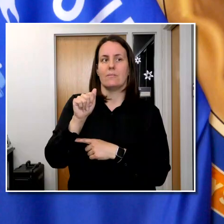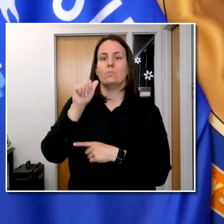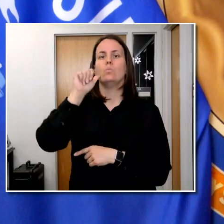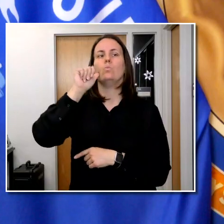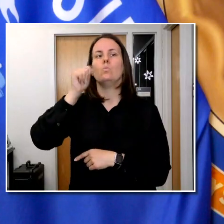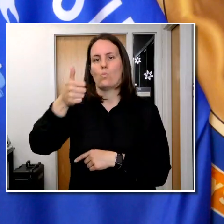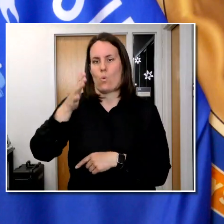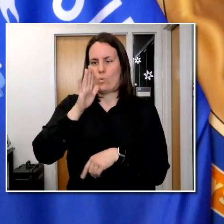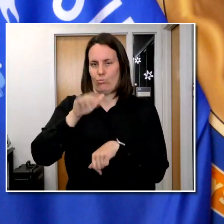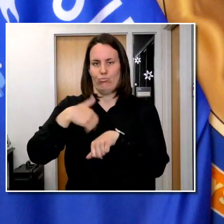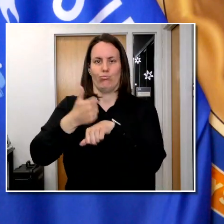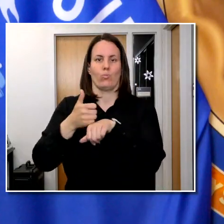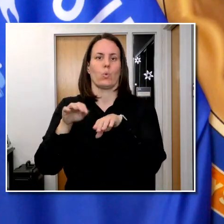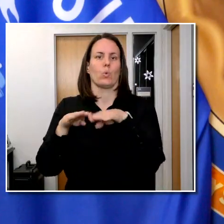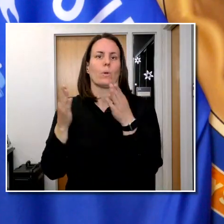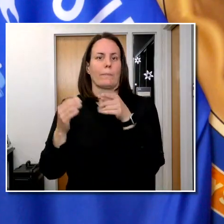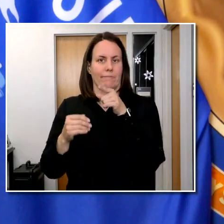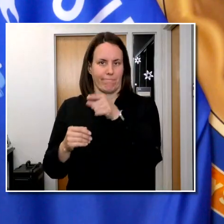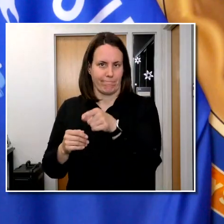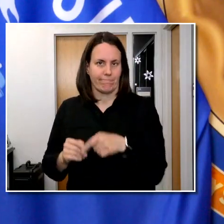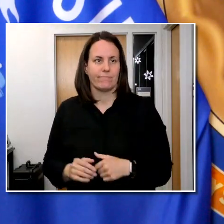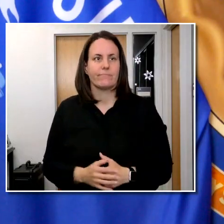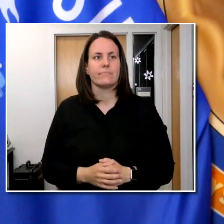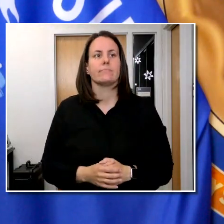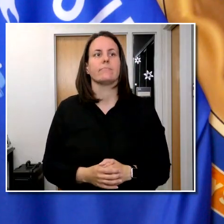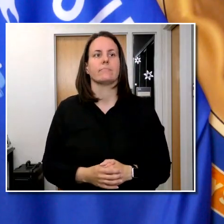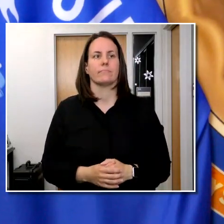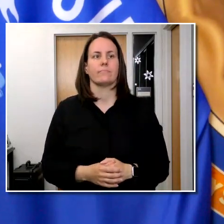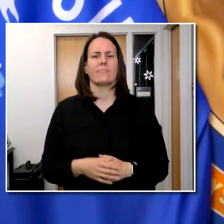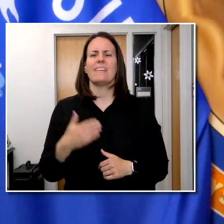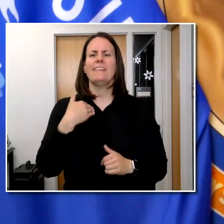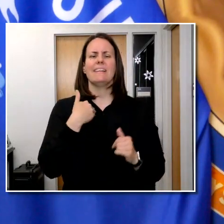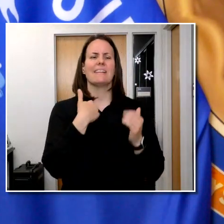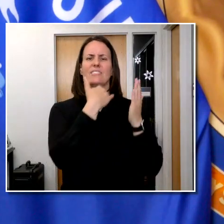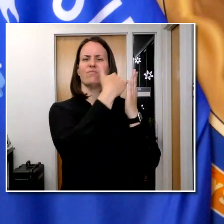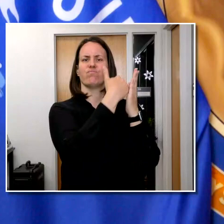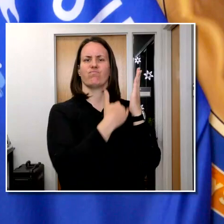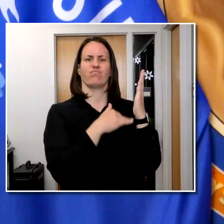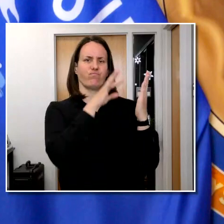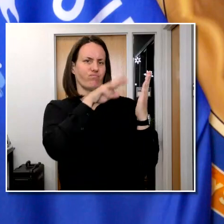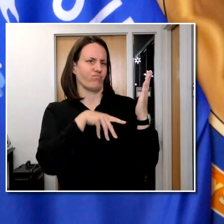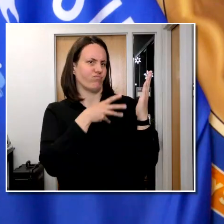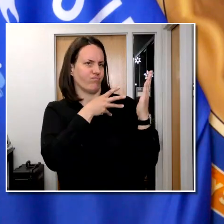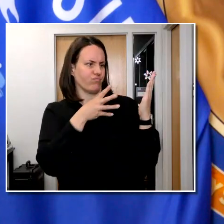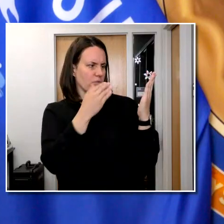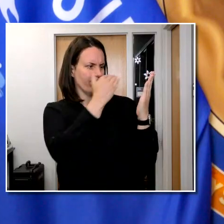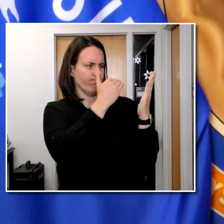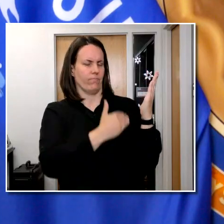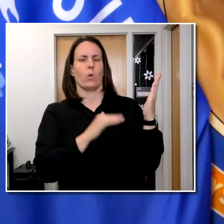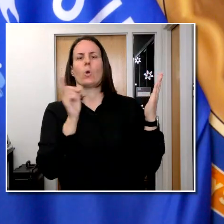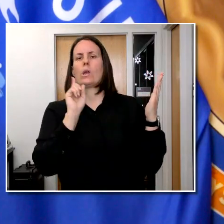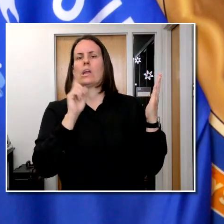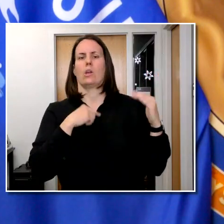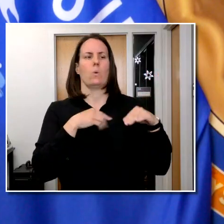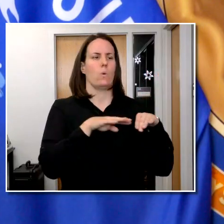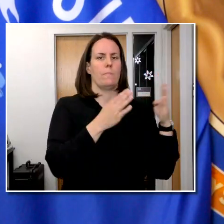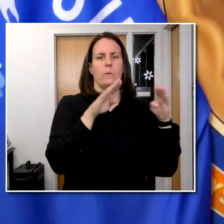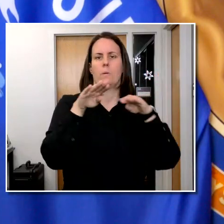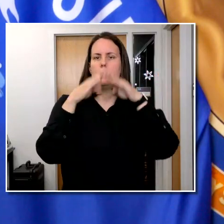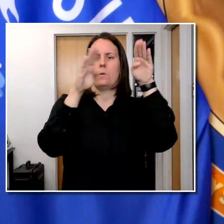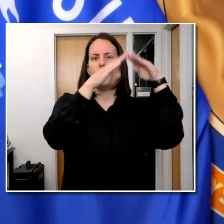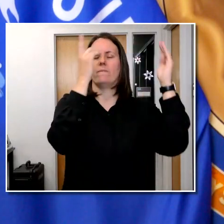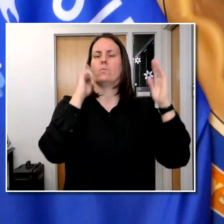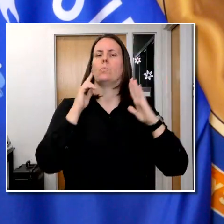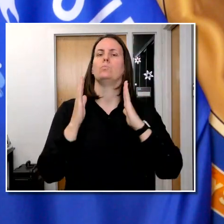scheduled openings of additional community testing. I'm really excited about it. It's in addition